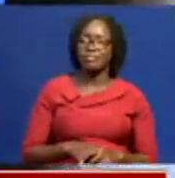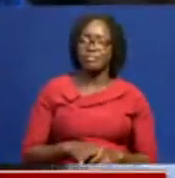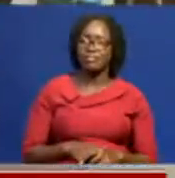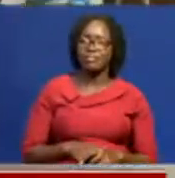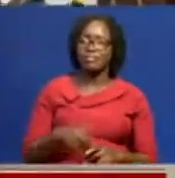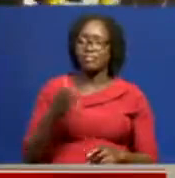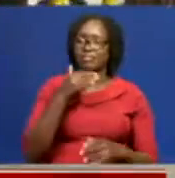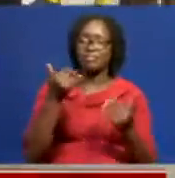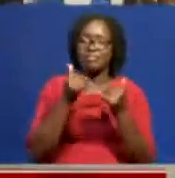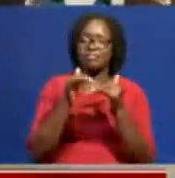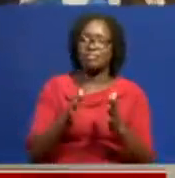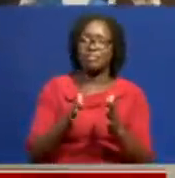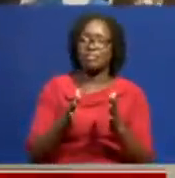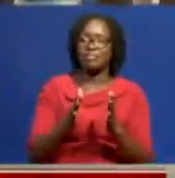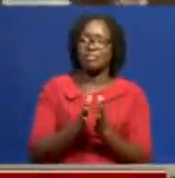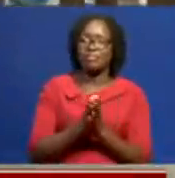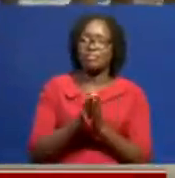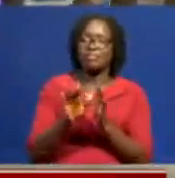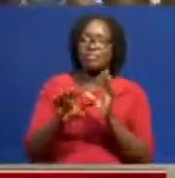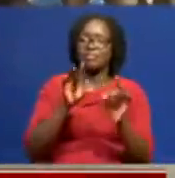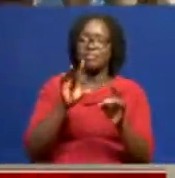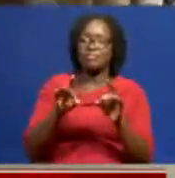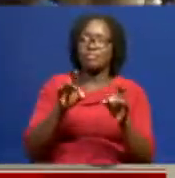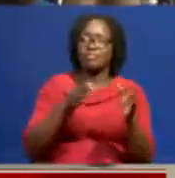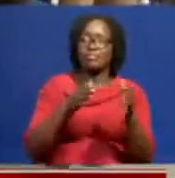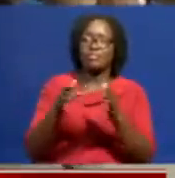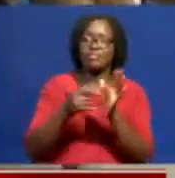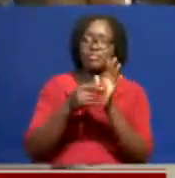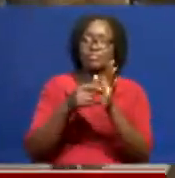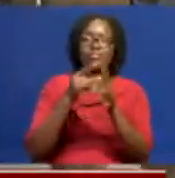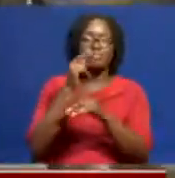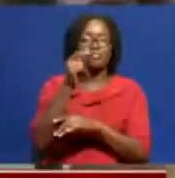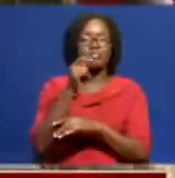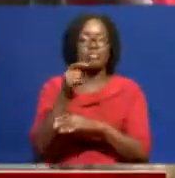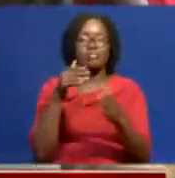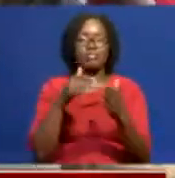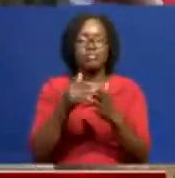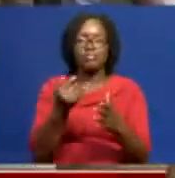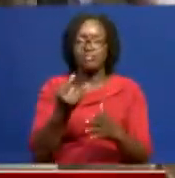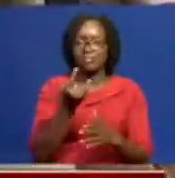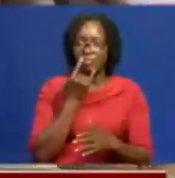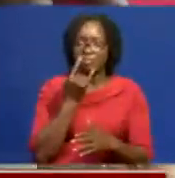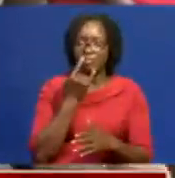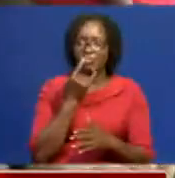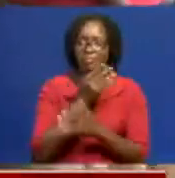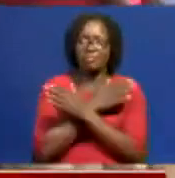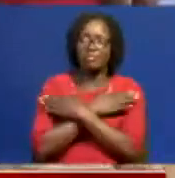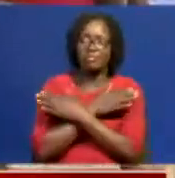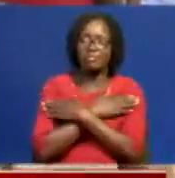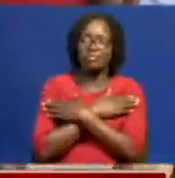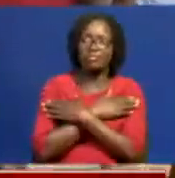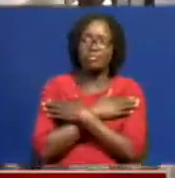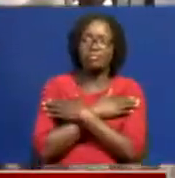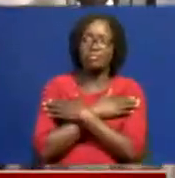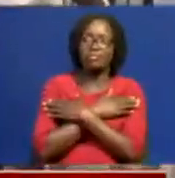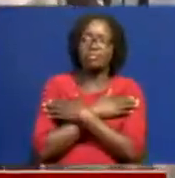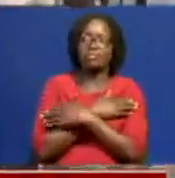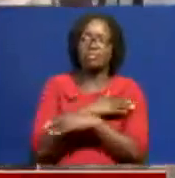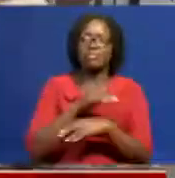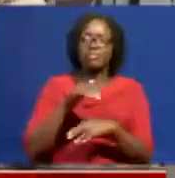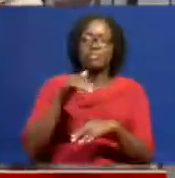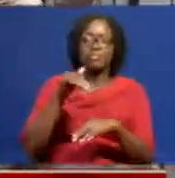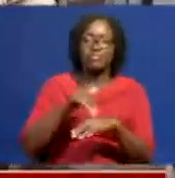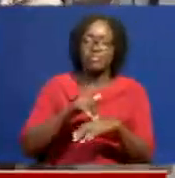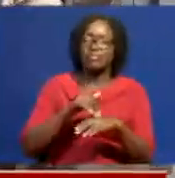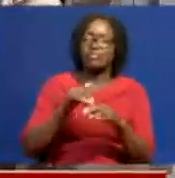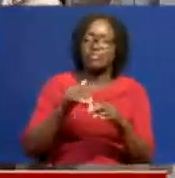Best players captured in the tournament will have an opportunity to showcase their talent against Gor Mahia in a friendly match that will be played at Nyilima Grounds